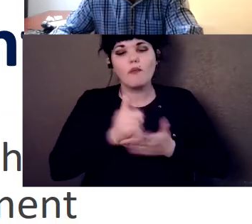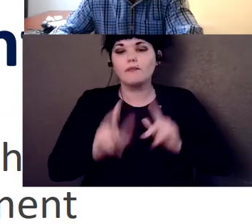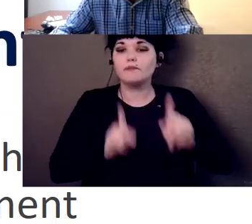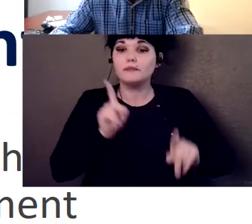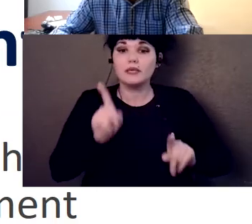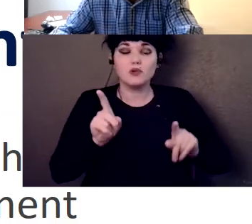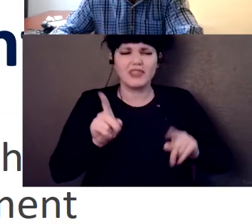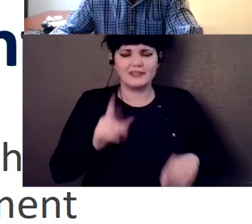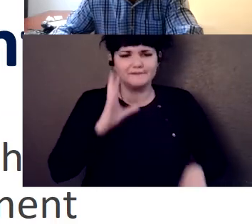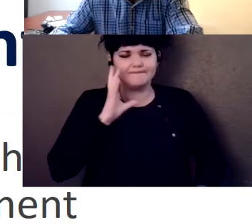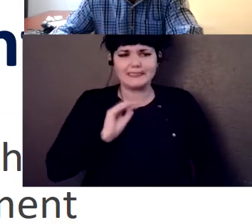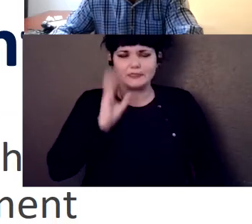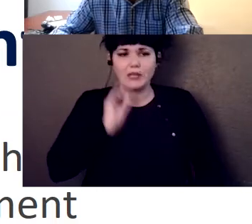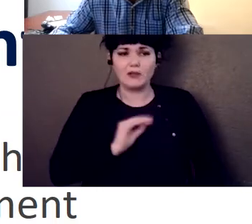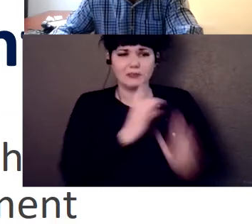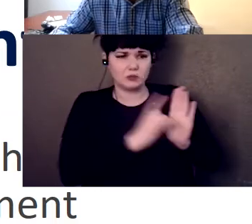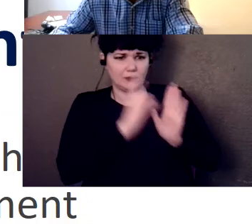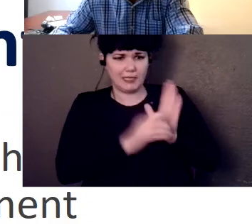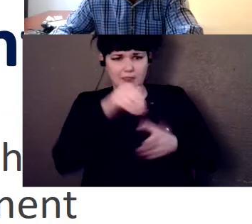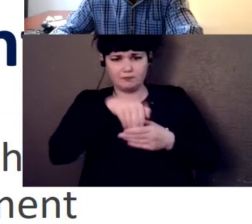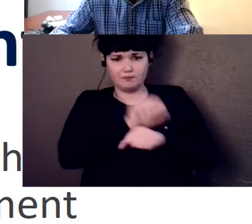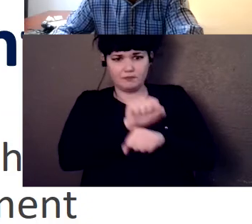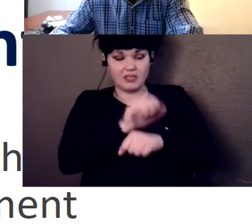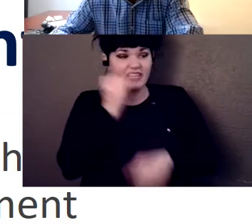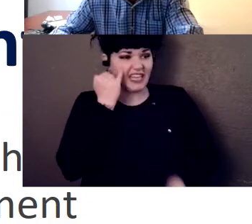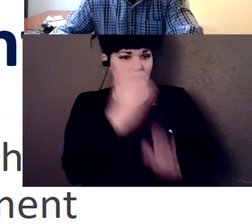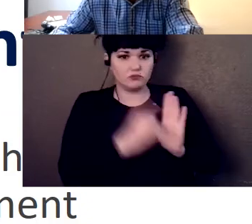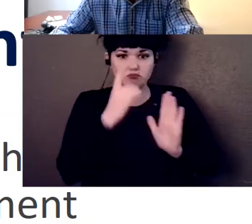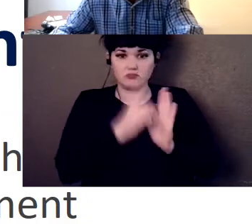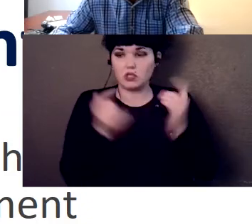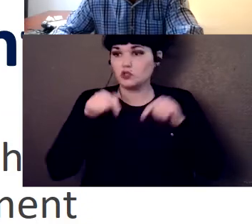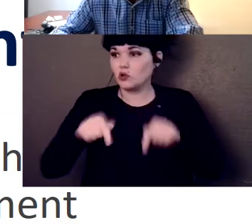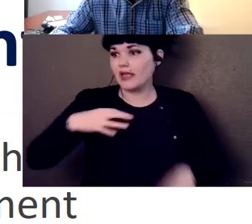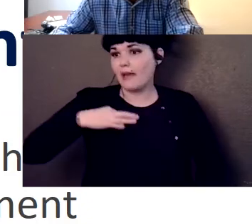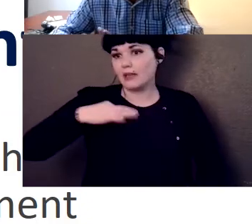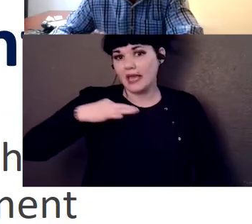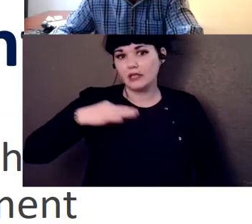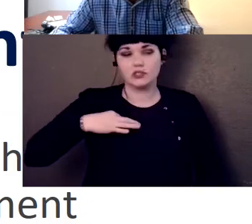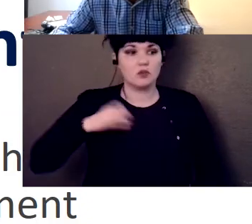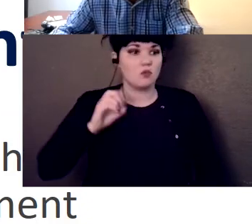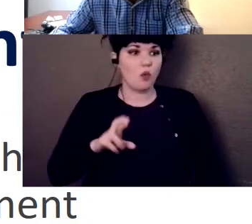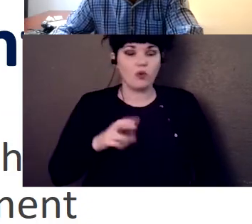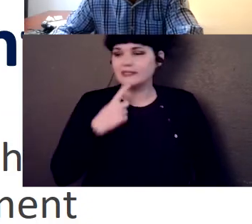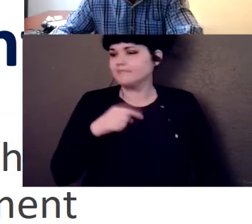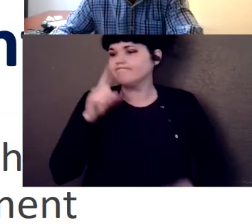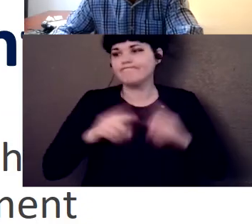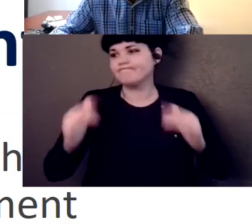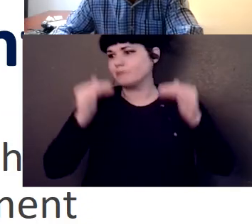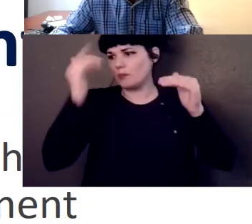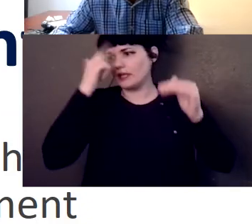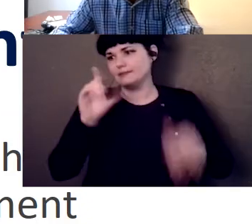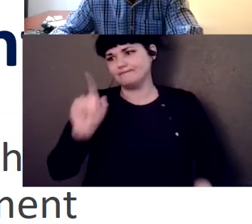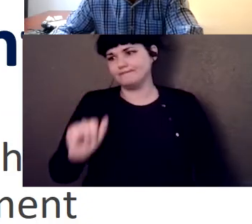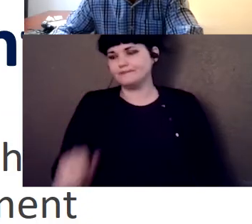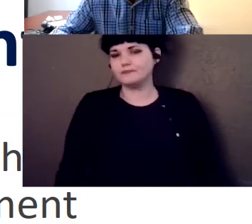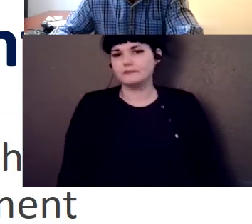employment discrimination, whether you were discriminated against in the application process to being denied a promotion due to the disability. So